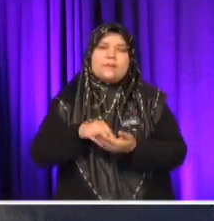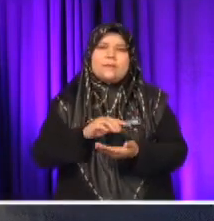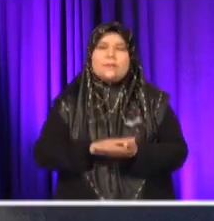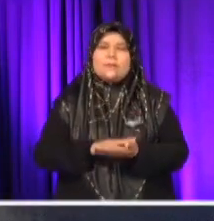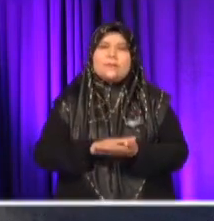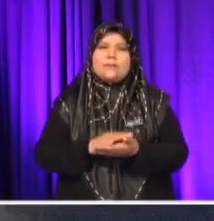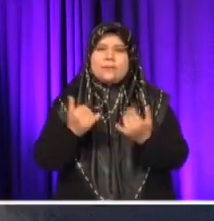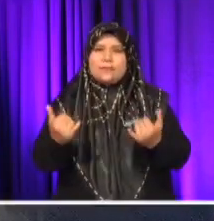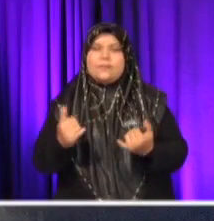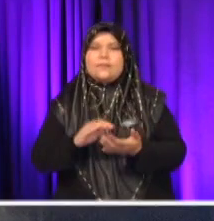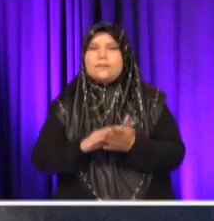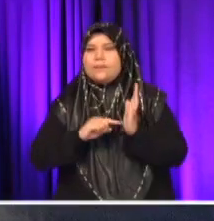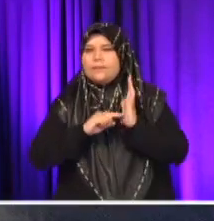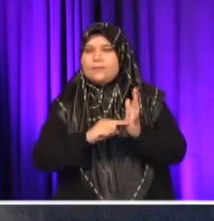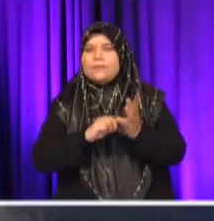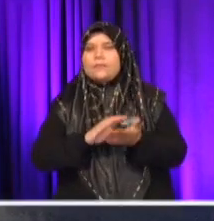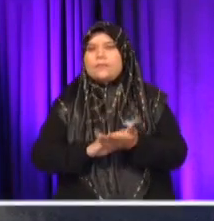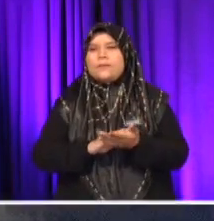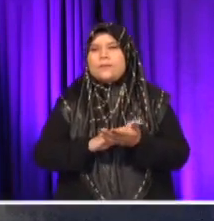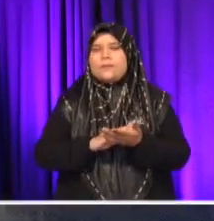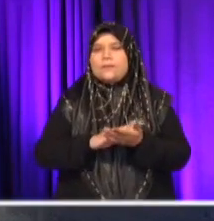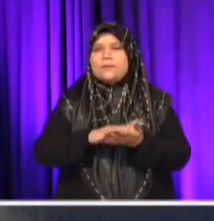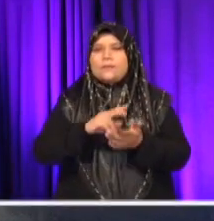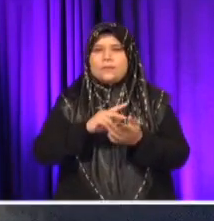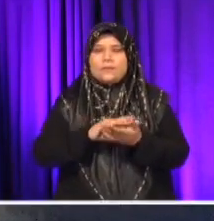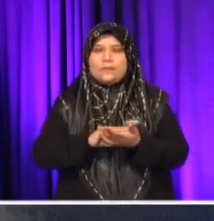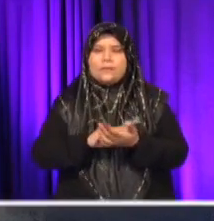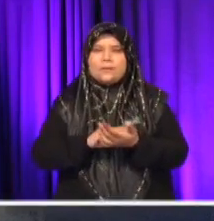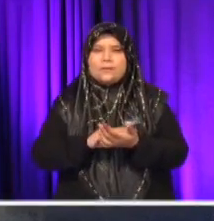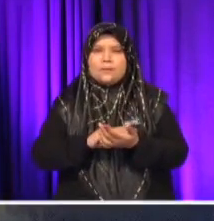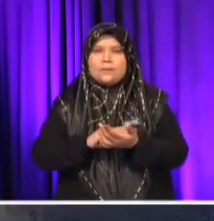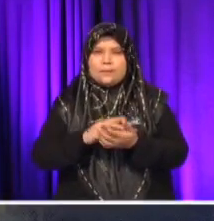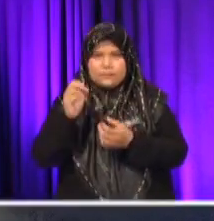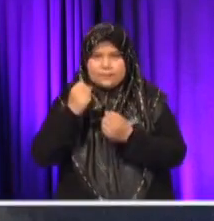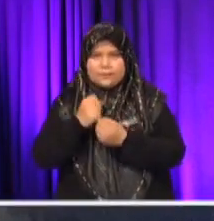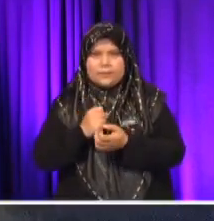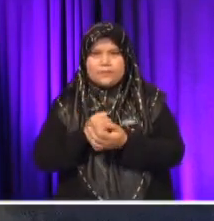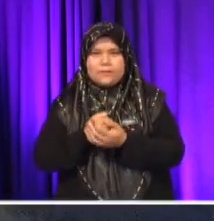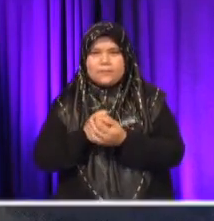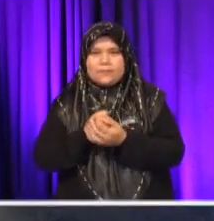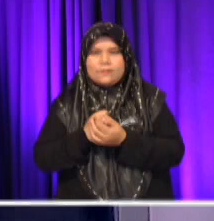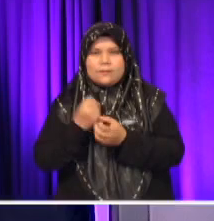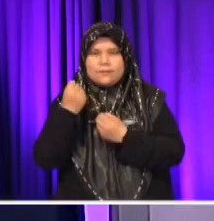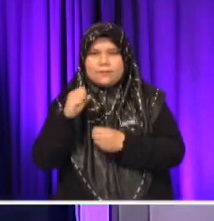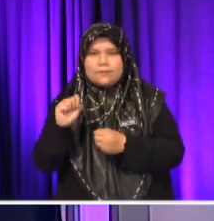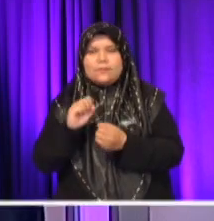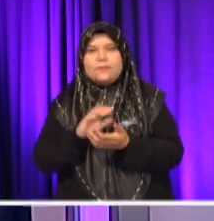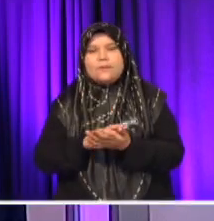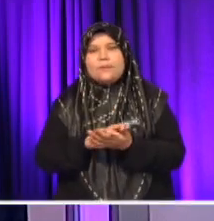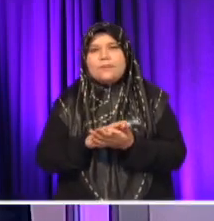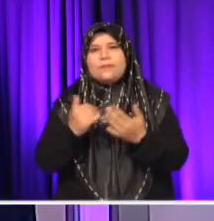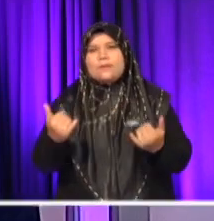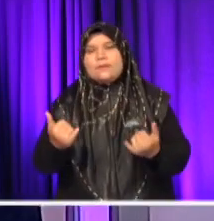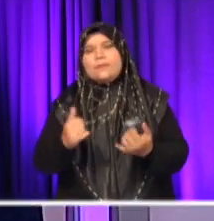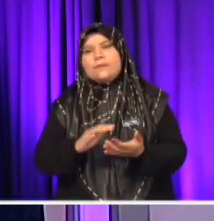going to show you the task for reading and use of English. Okay. So, you okay? You ready? Ready. Alright, okay. Now,